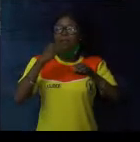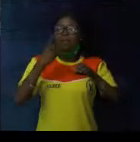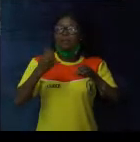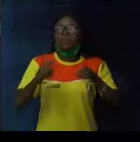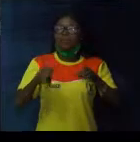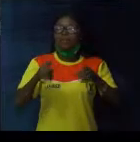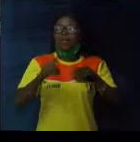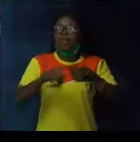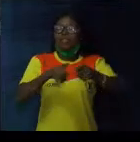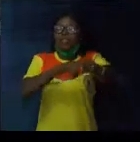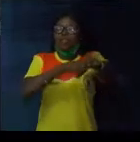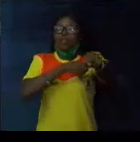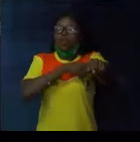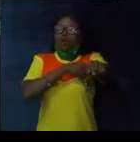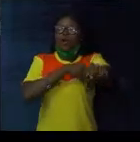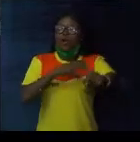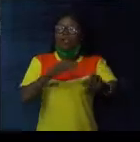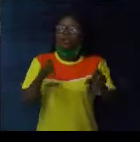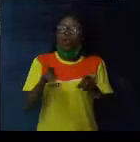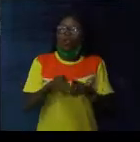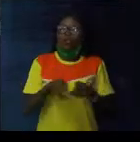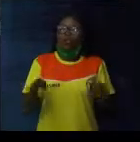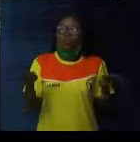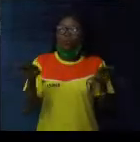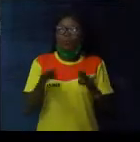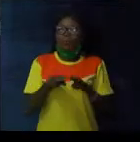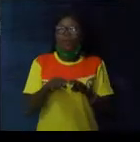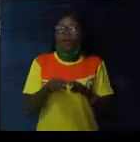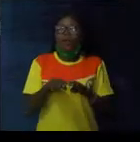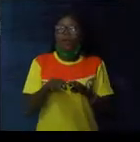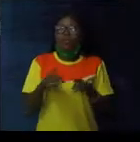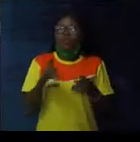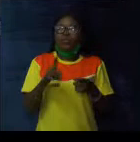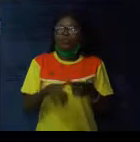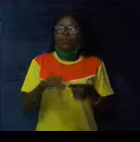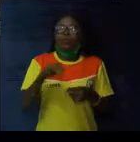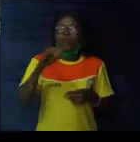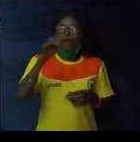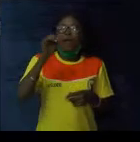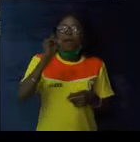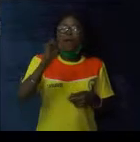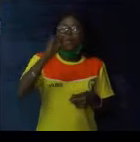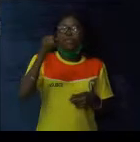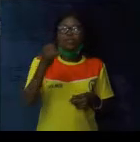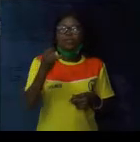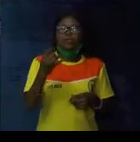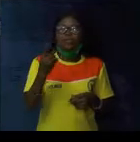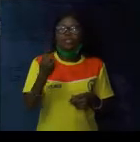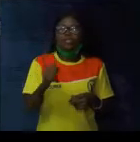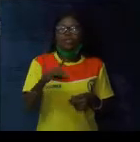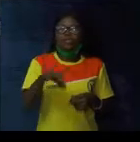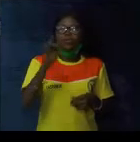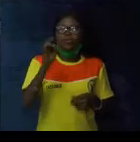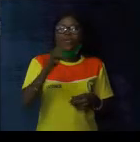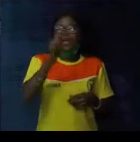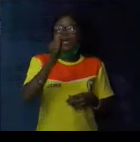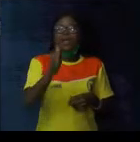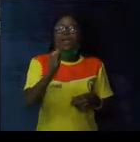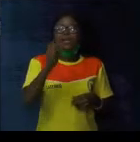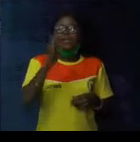as long as IJ and is also parallel to IJ? And we have so many lines here, but the options